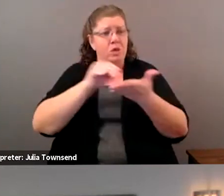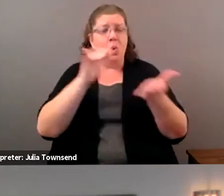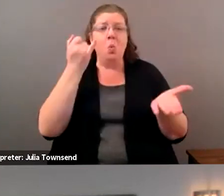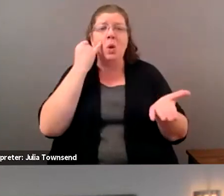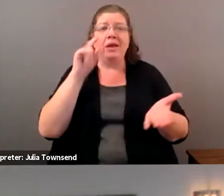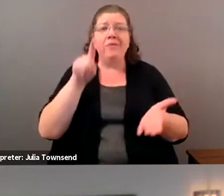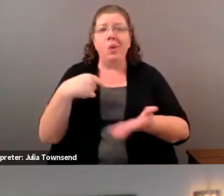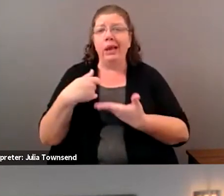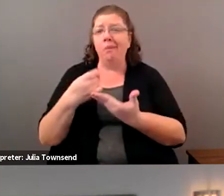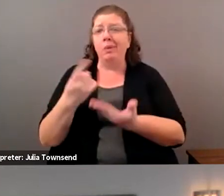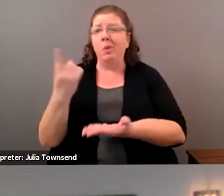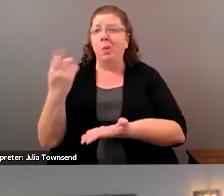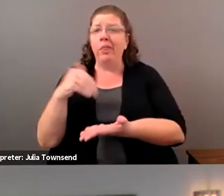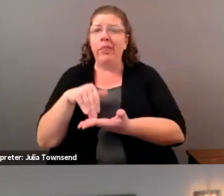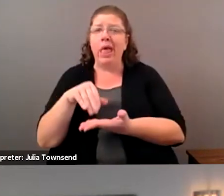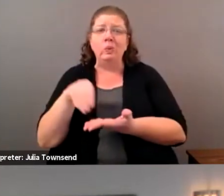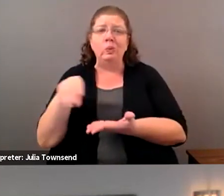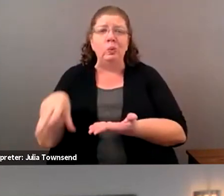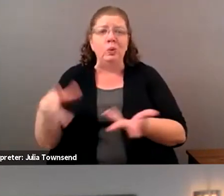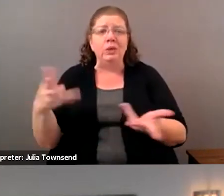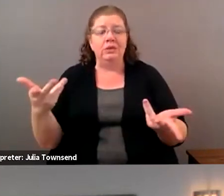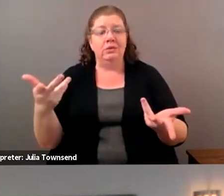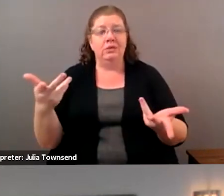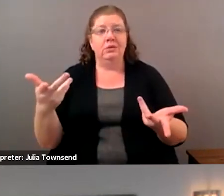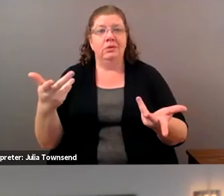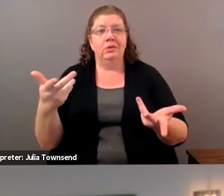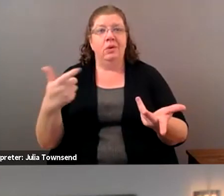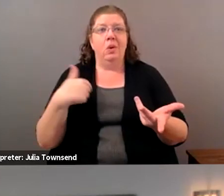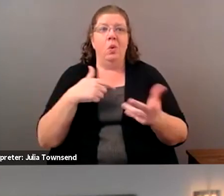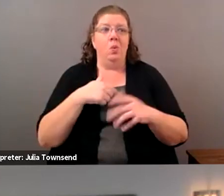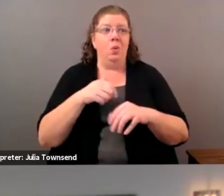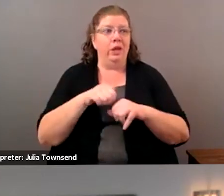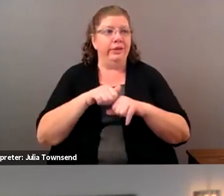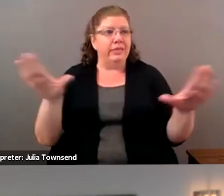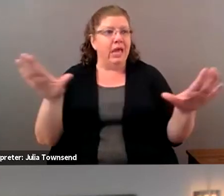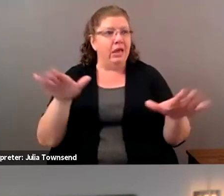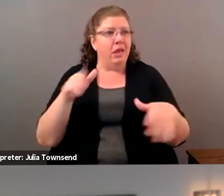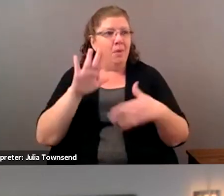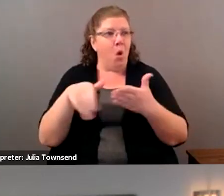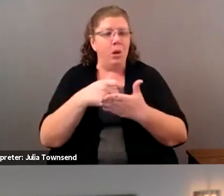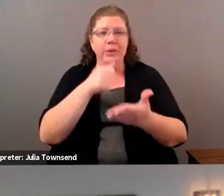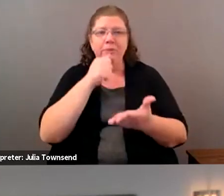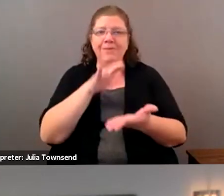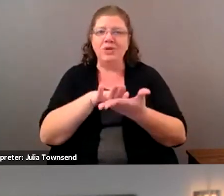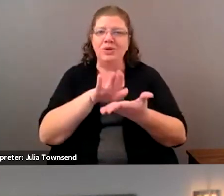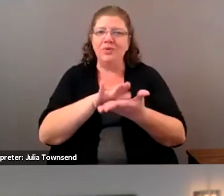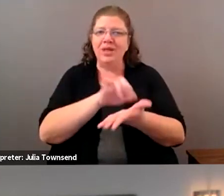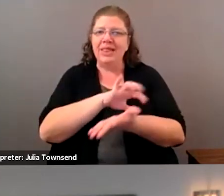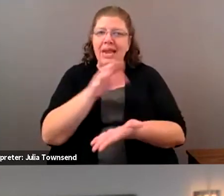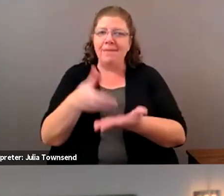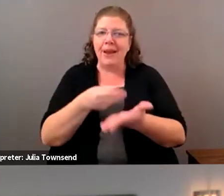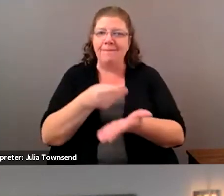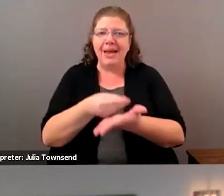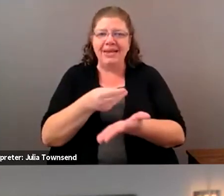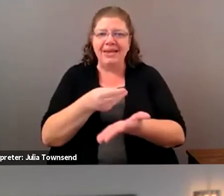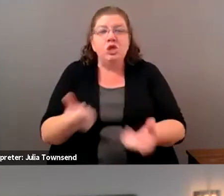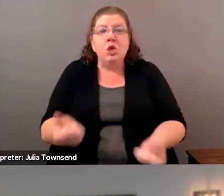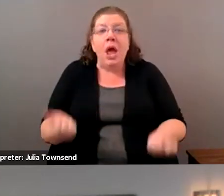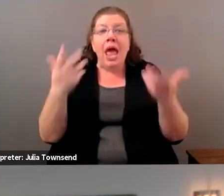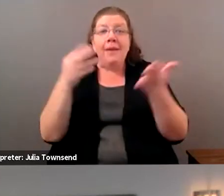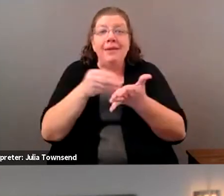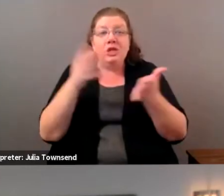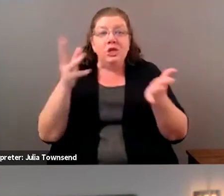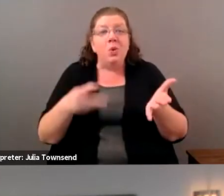1,000 students? Well, then we could practically send them all to private school for that amount of money. Do you know what I mean? Like we kind of got to see how the